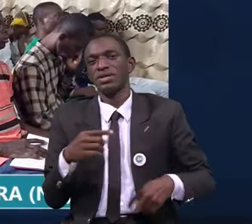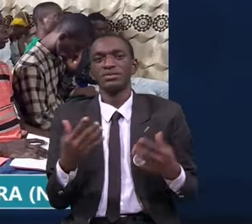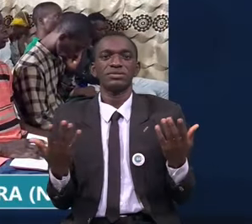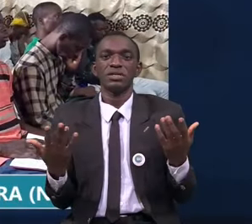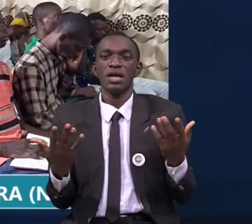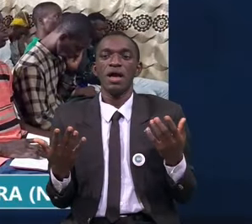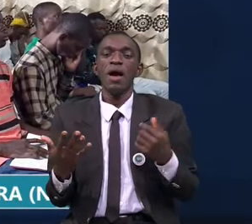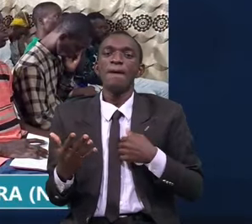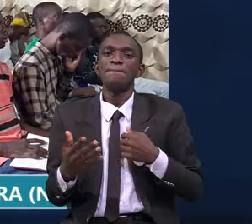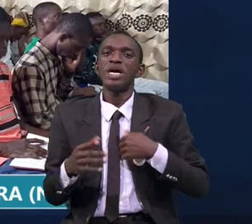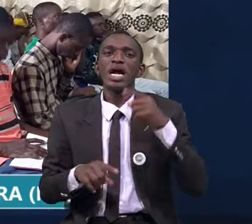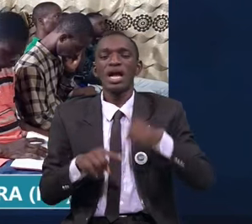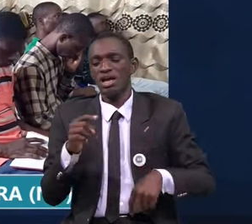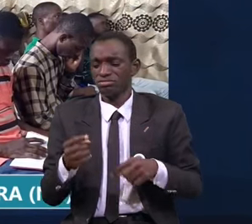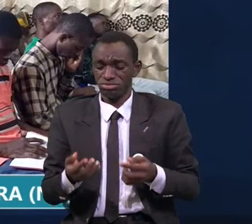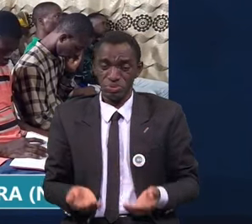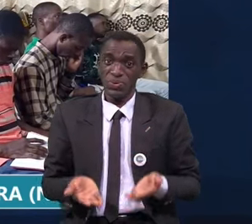I cannot rise